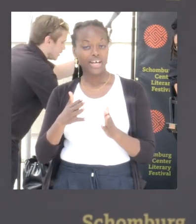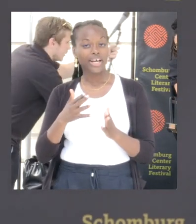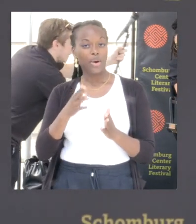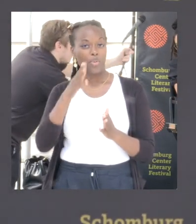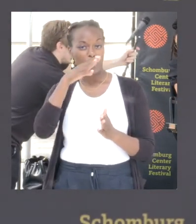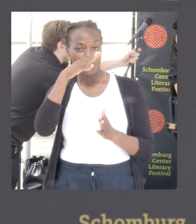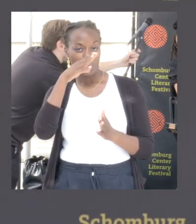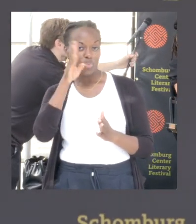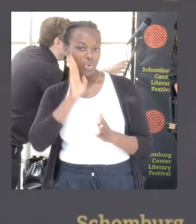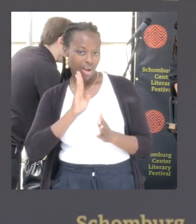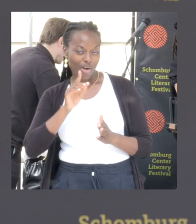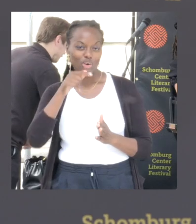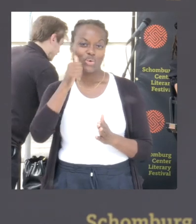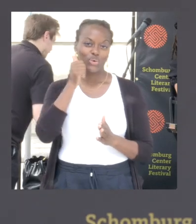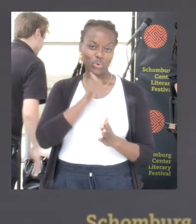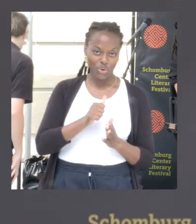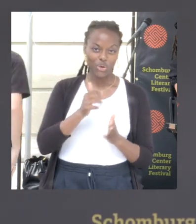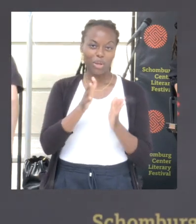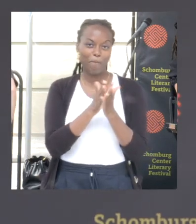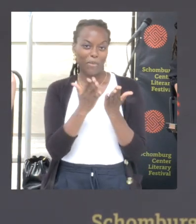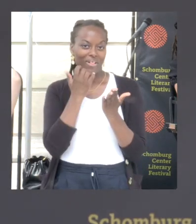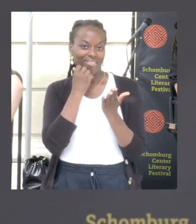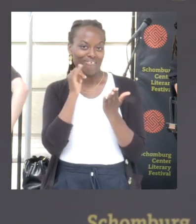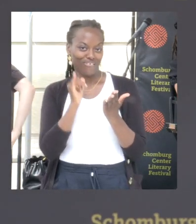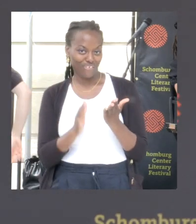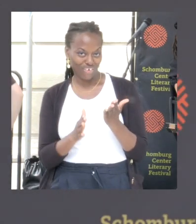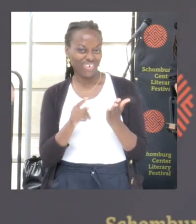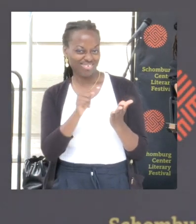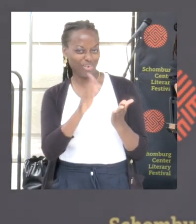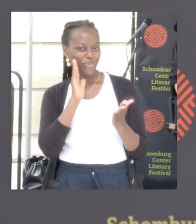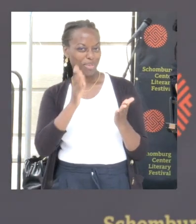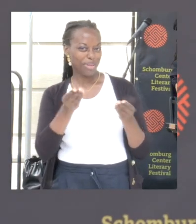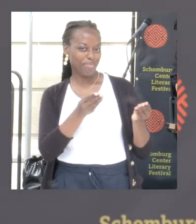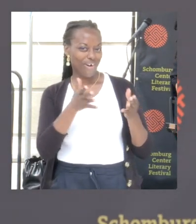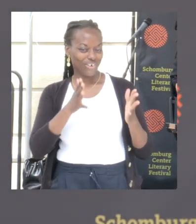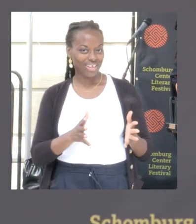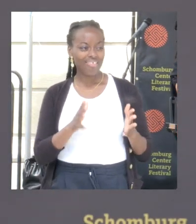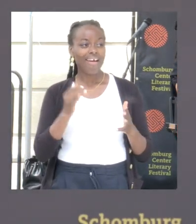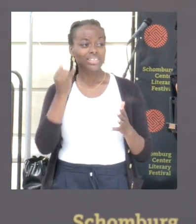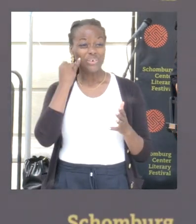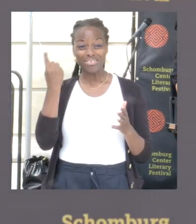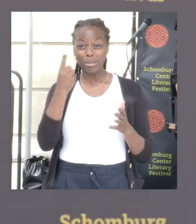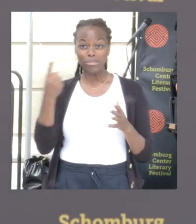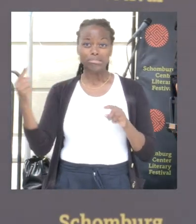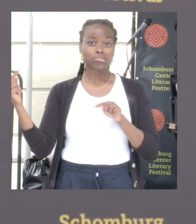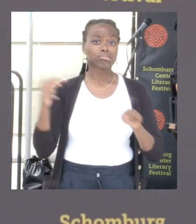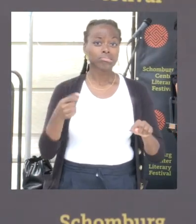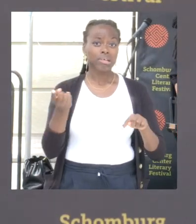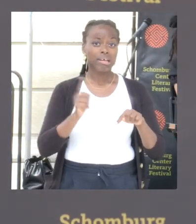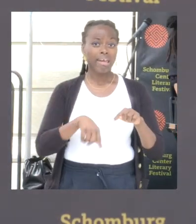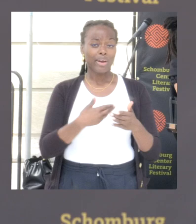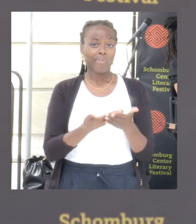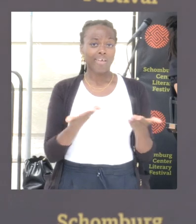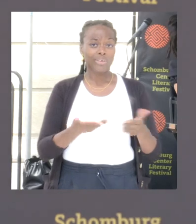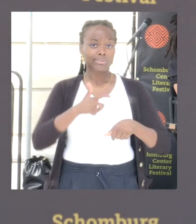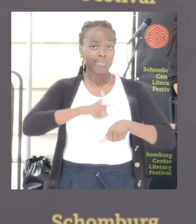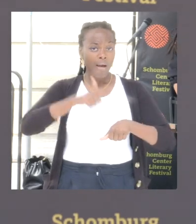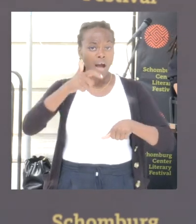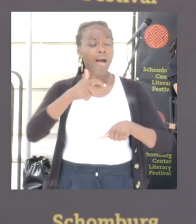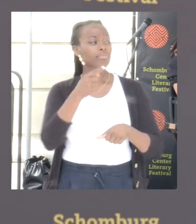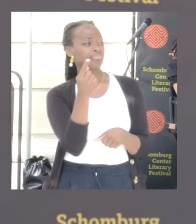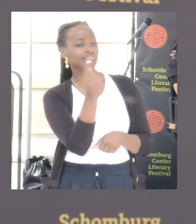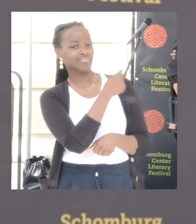are some other programs happening throughout the Schomburg that'll start in another 15 minutes or so. But anyway, this will give you